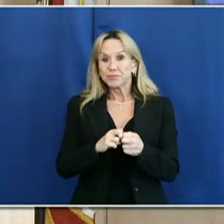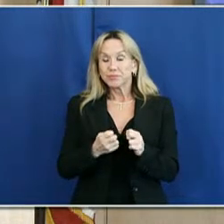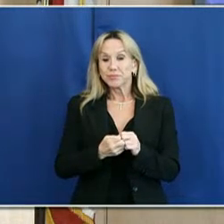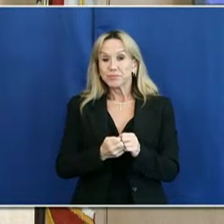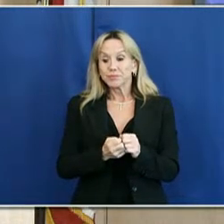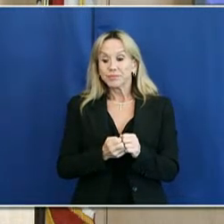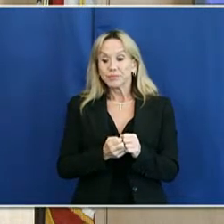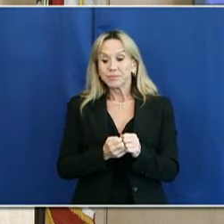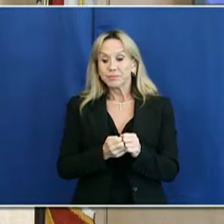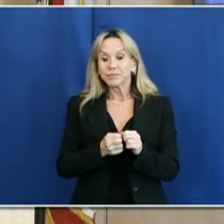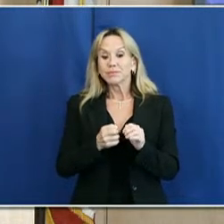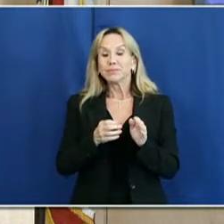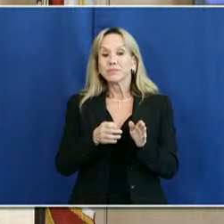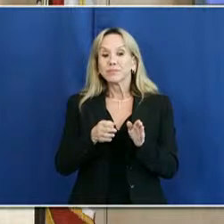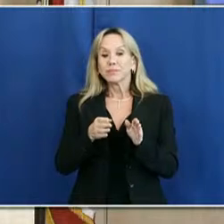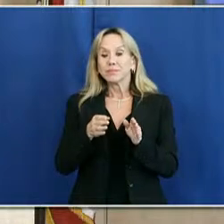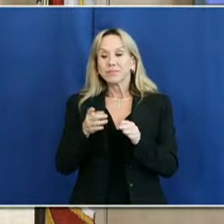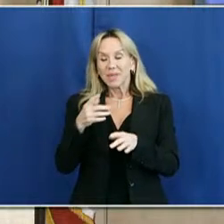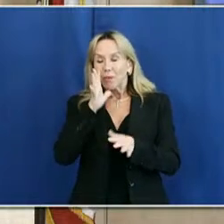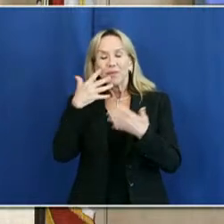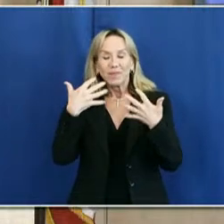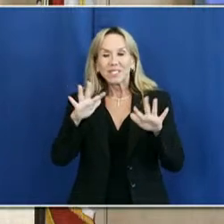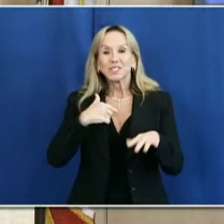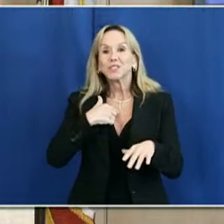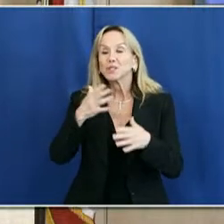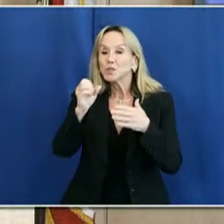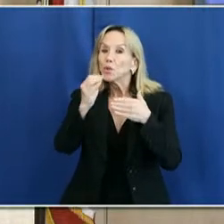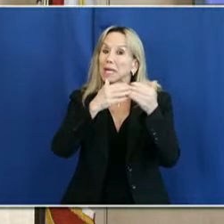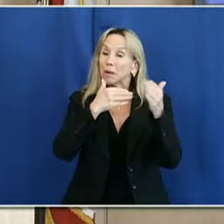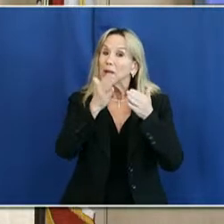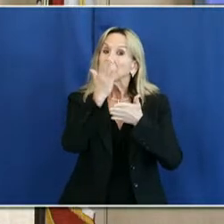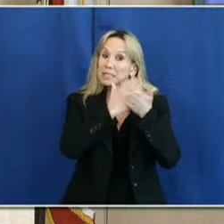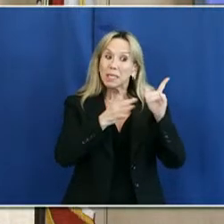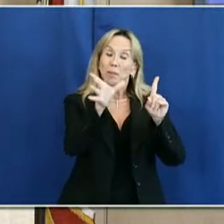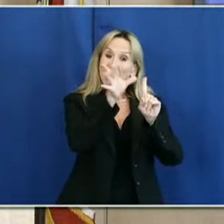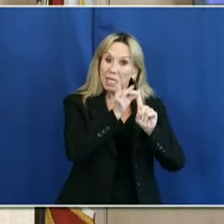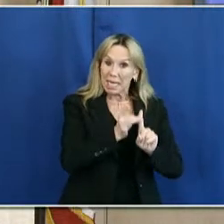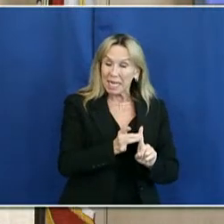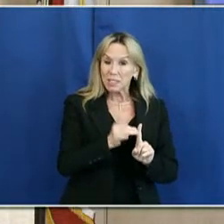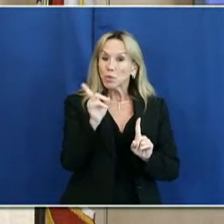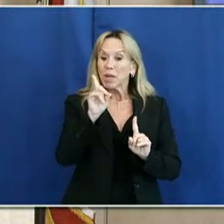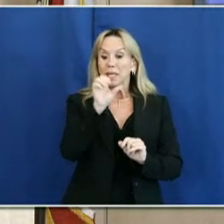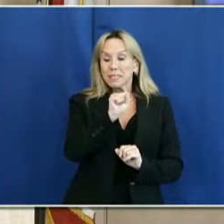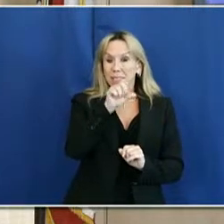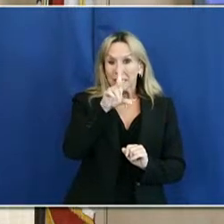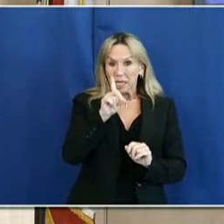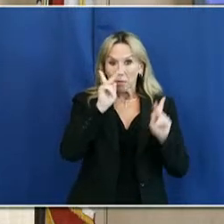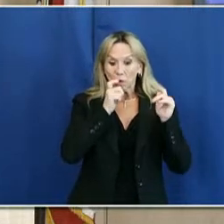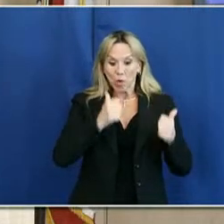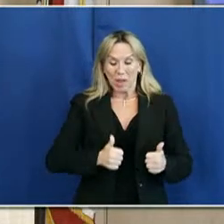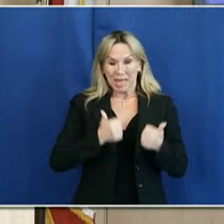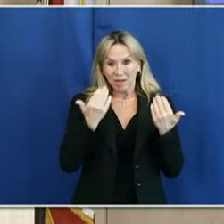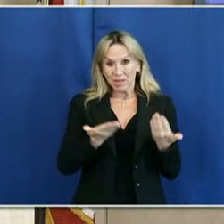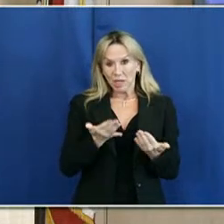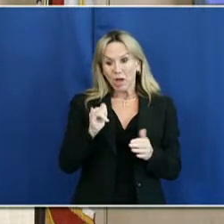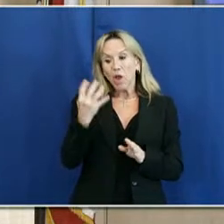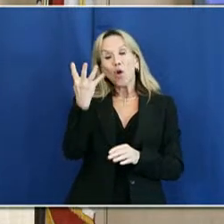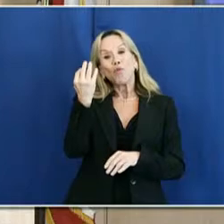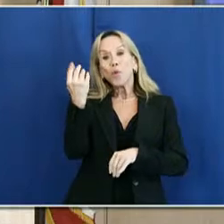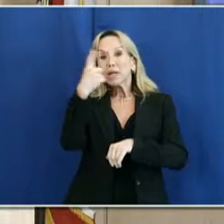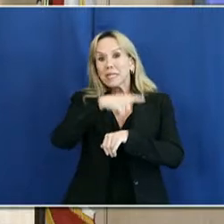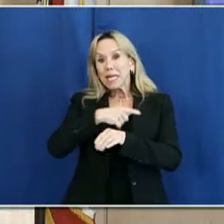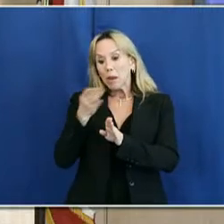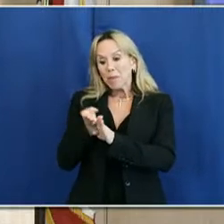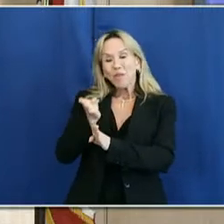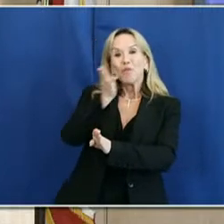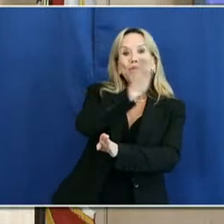Okay, I'll go ahead. Yeah, no, there have been cases who in the, who are San Diego County residents who in the 14 days prior to the onset